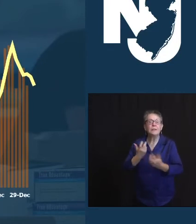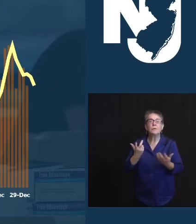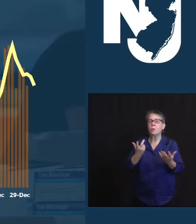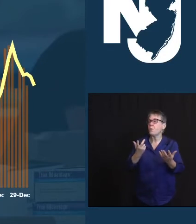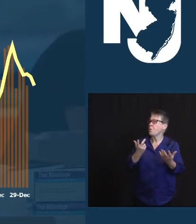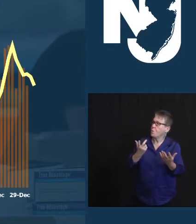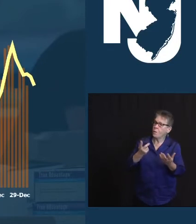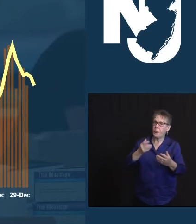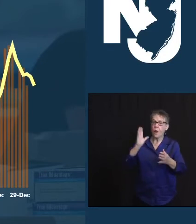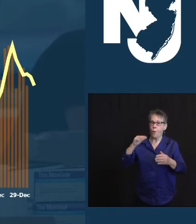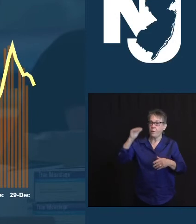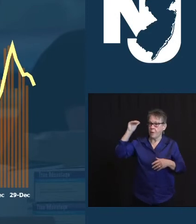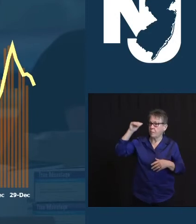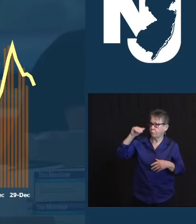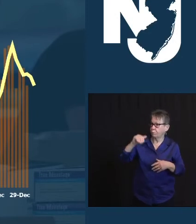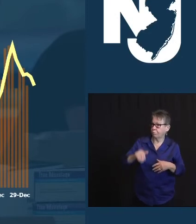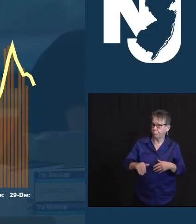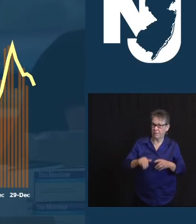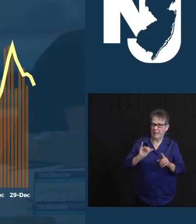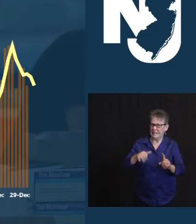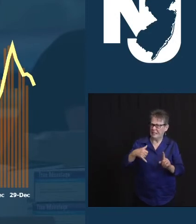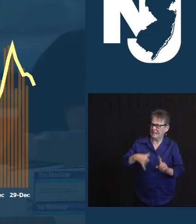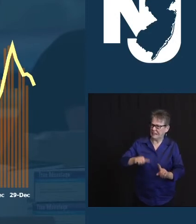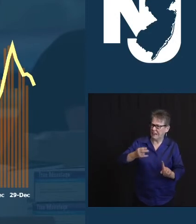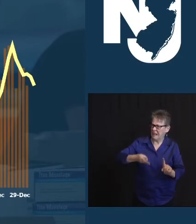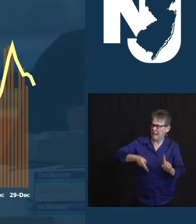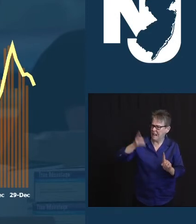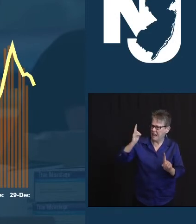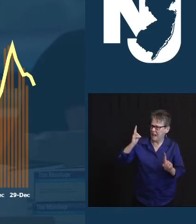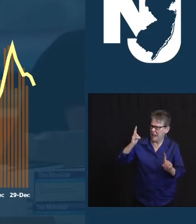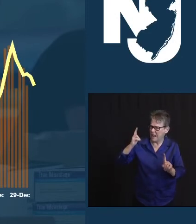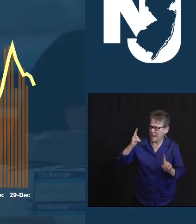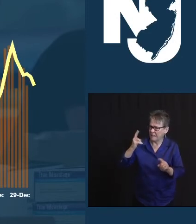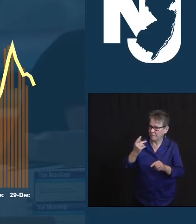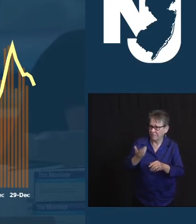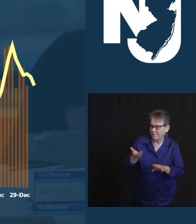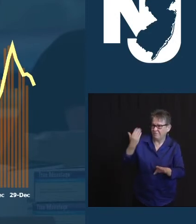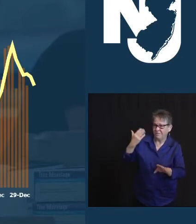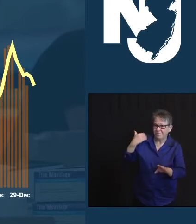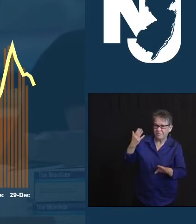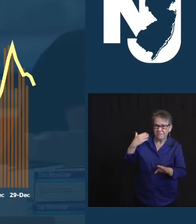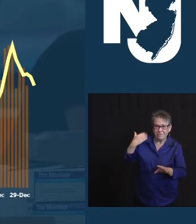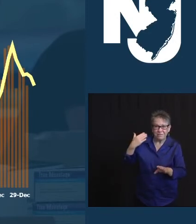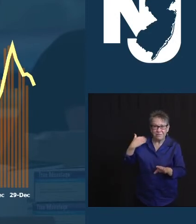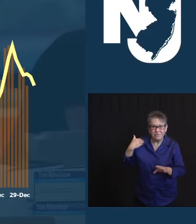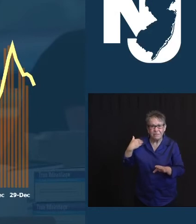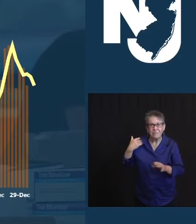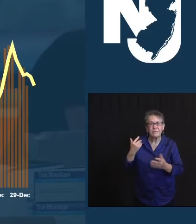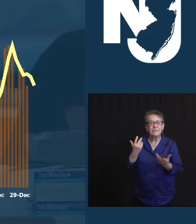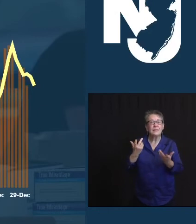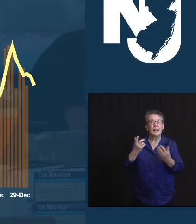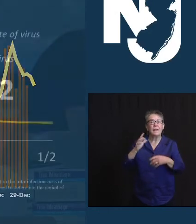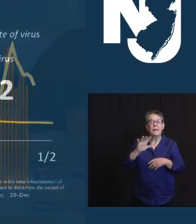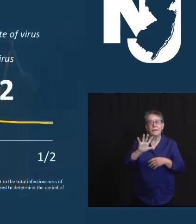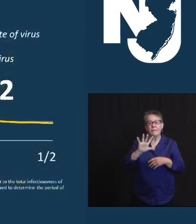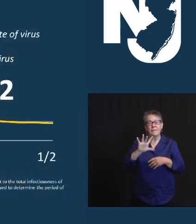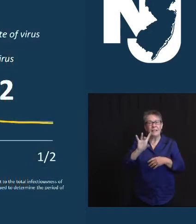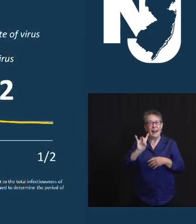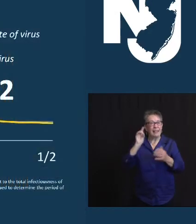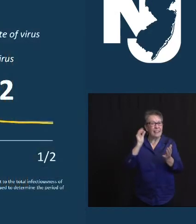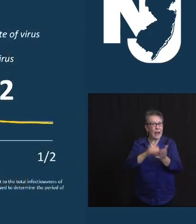high positivity rate that we have. We had been averaging, by the way, about 58,000 tests a day. The statewide rate of